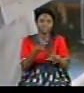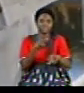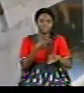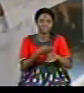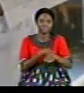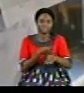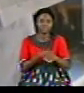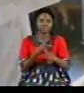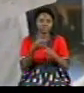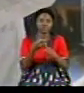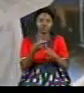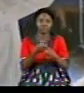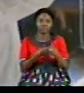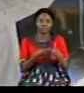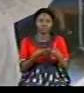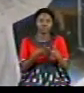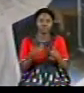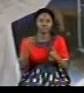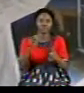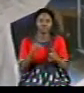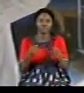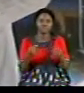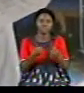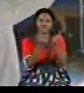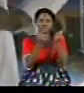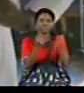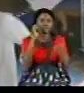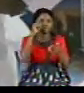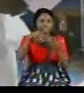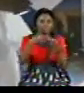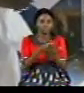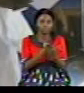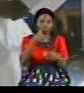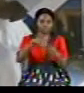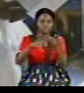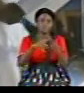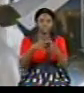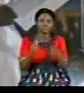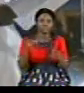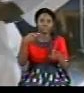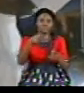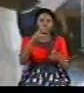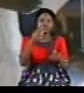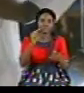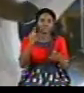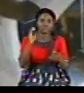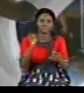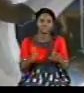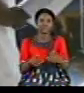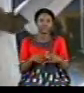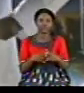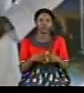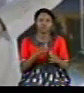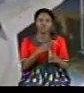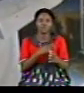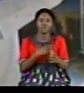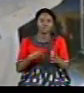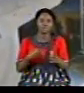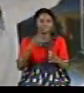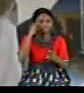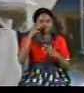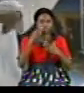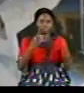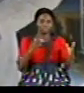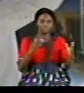accident. He fell into a gutter, and then he fractured his three ribs, left hand side, and then there